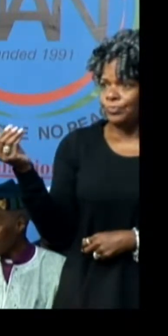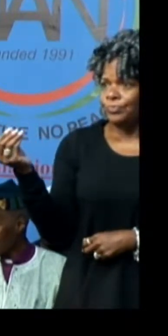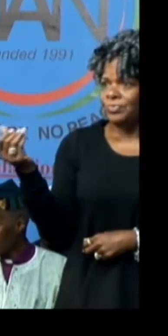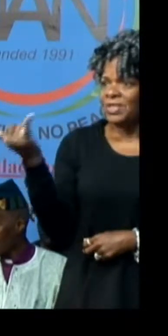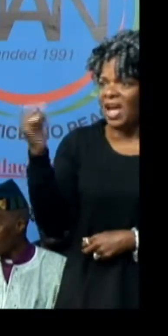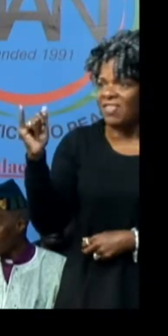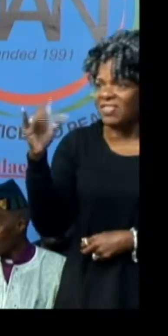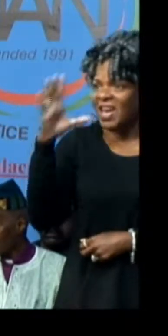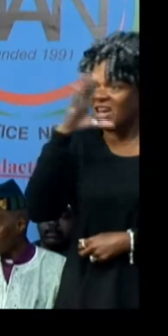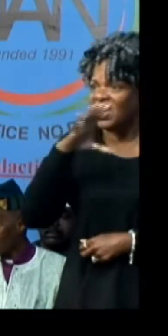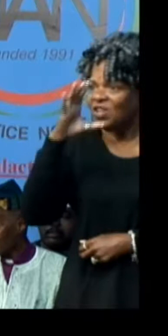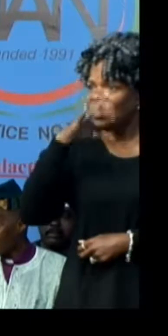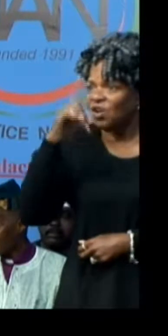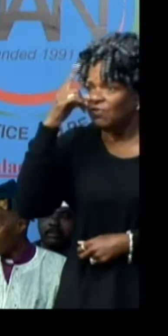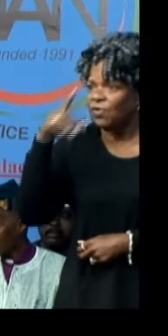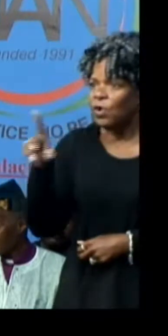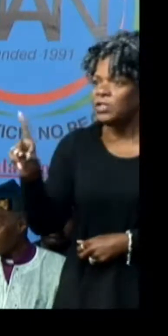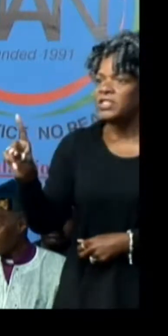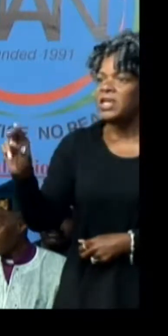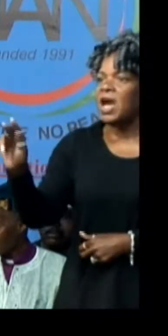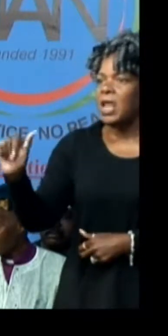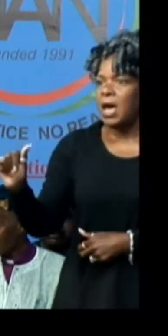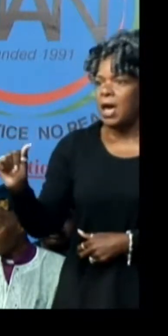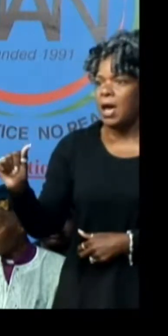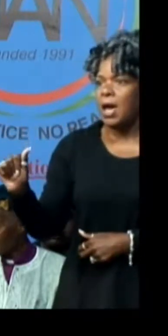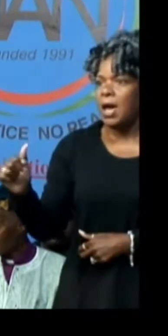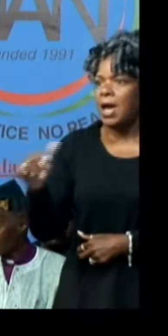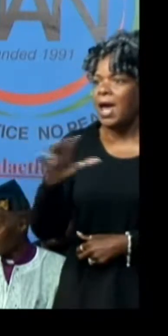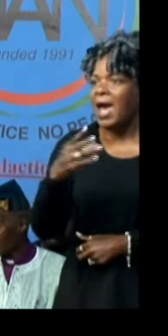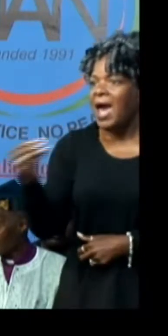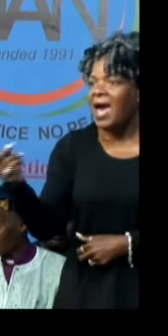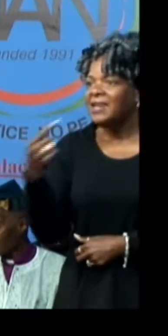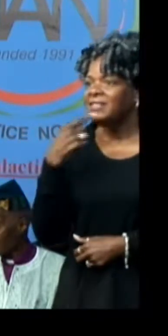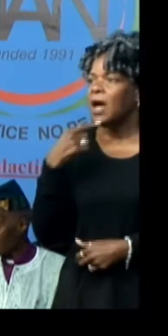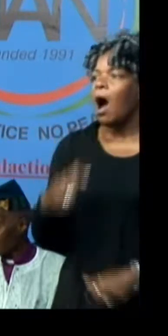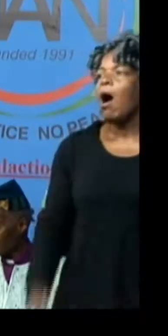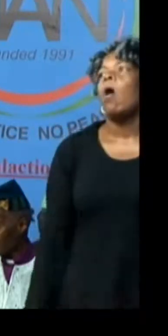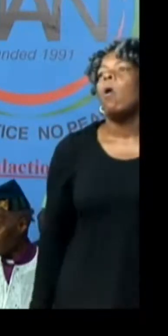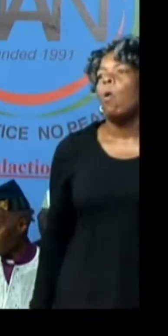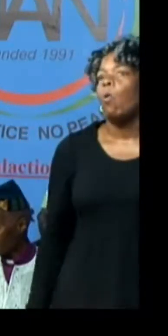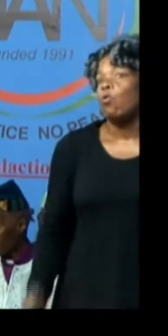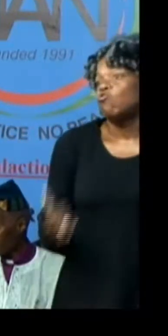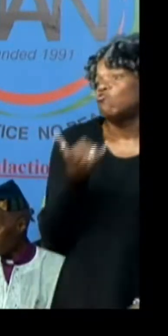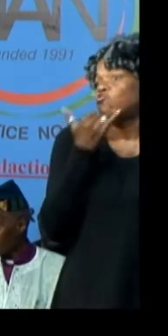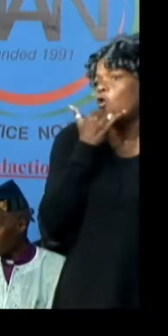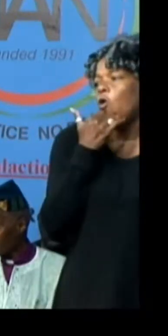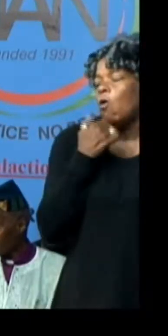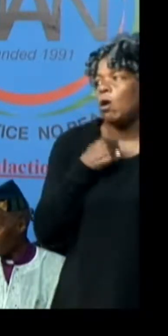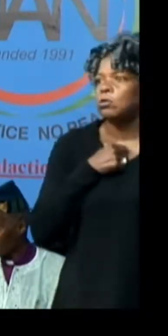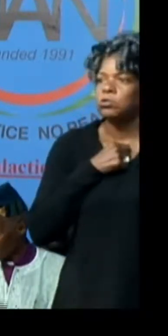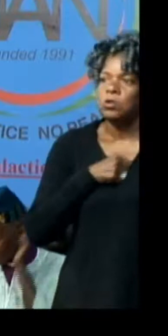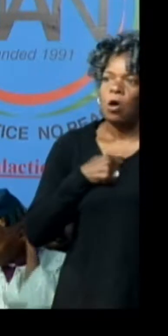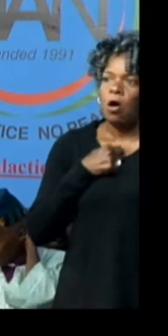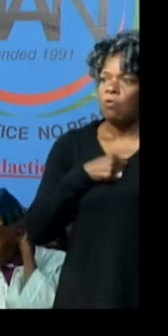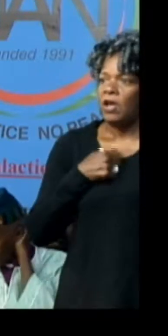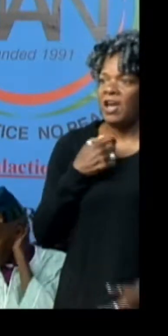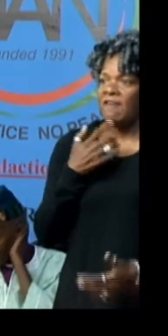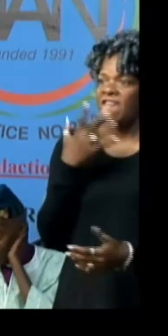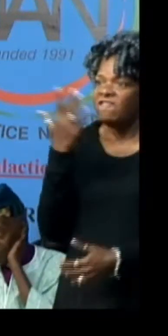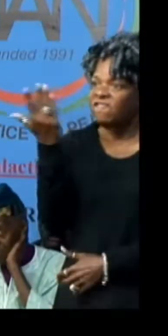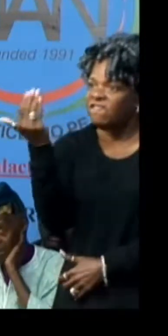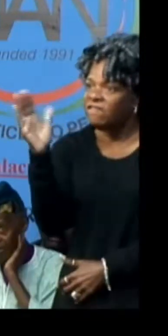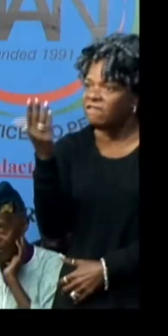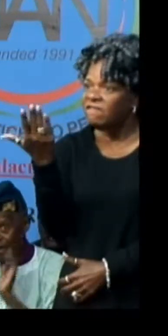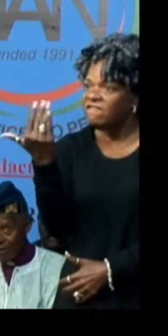with someone in jail and say, yes, they're the ones that did this despicable act. Donald Trump did full